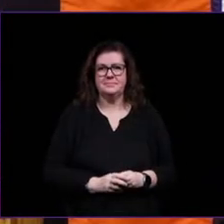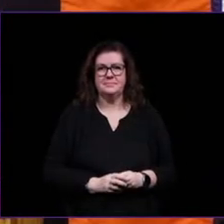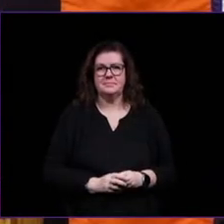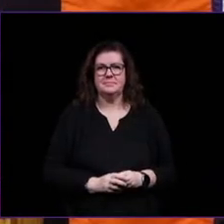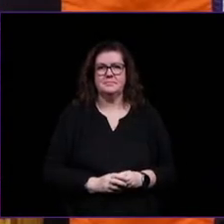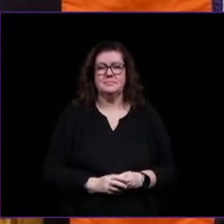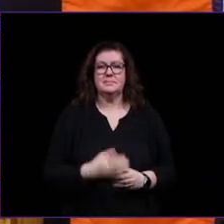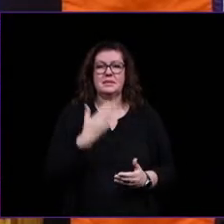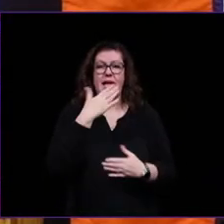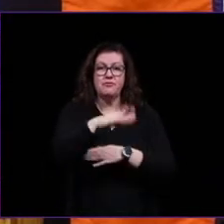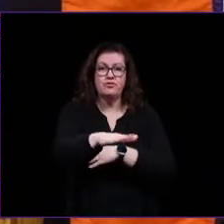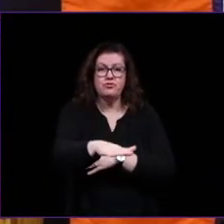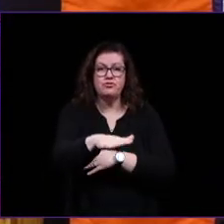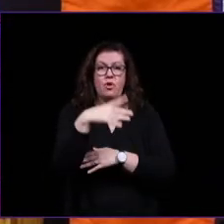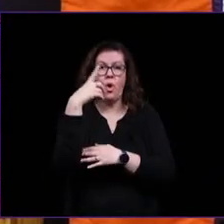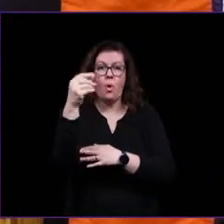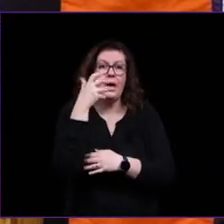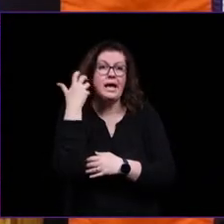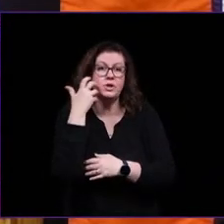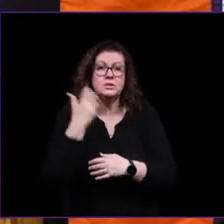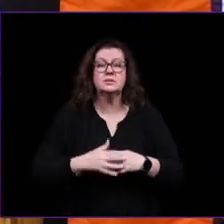Well, good afternoon, go Tigers.